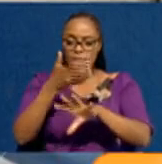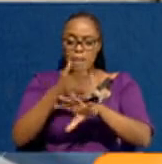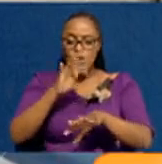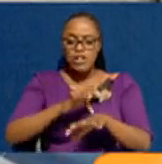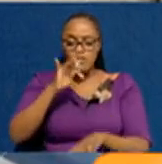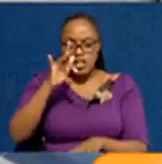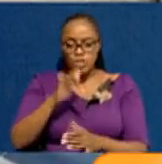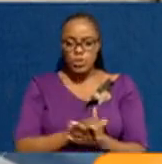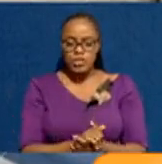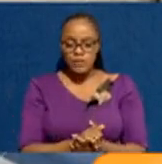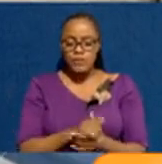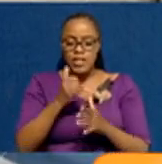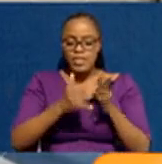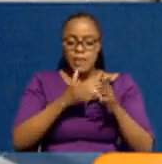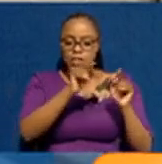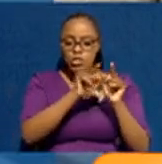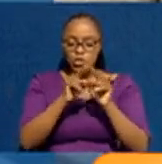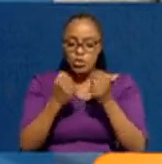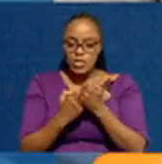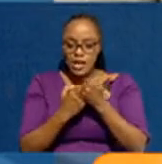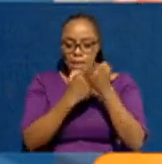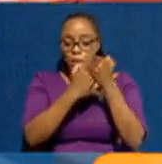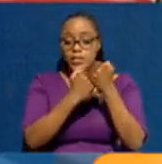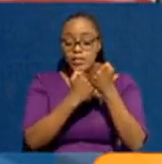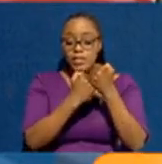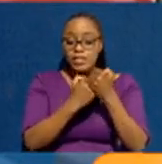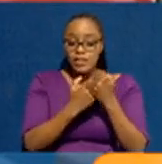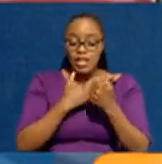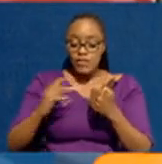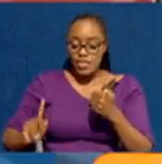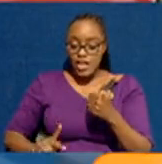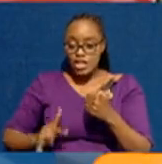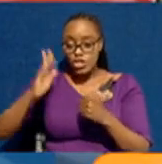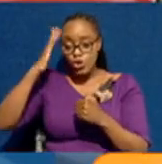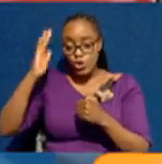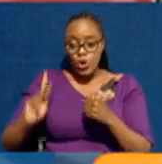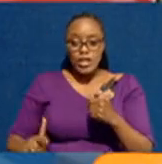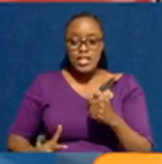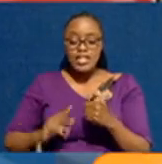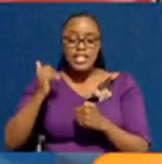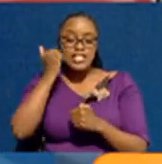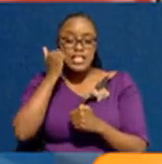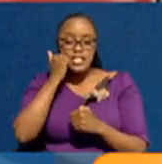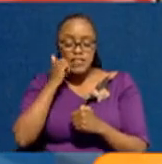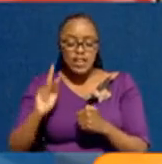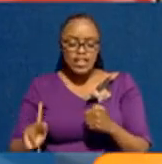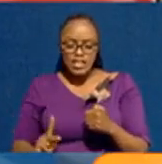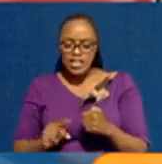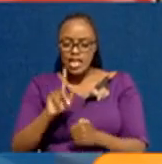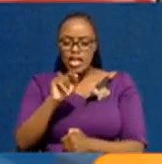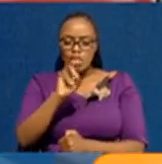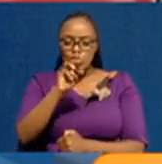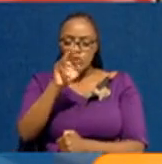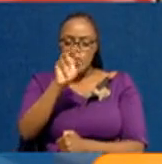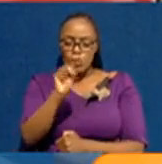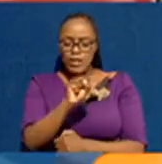infections. The machine also assists in the scanning of the kidneys to detect kidney disease, kidney tumors and other